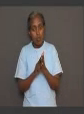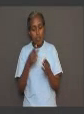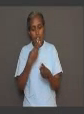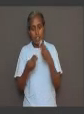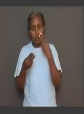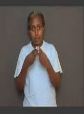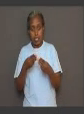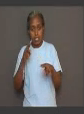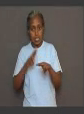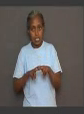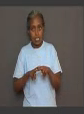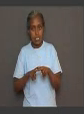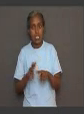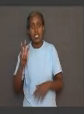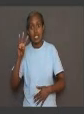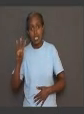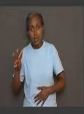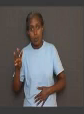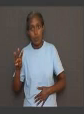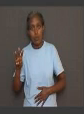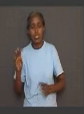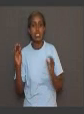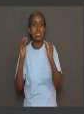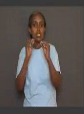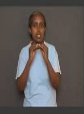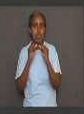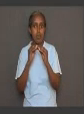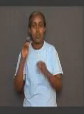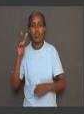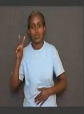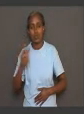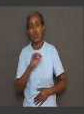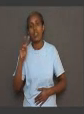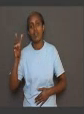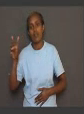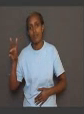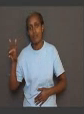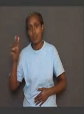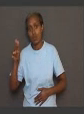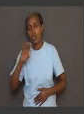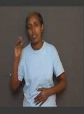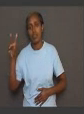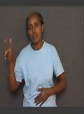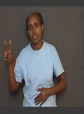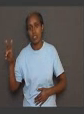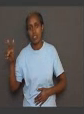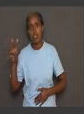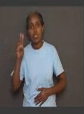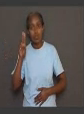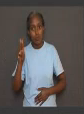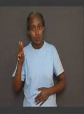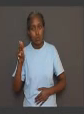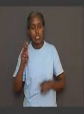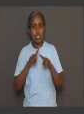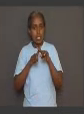states that if W is the sum of U and V, then U is